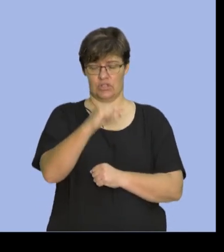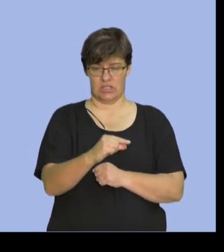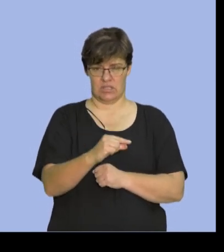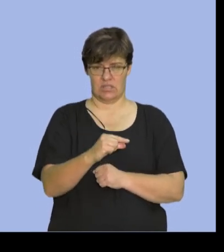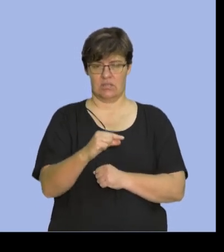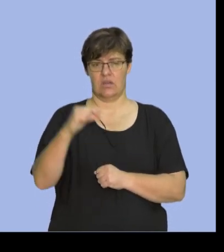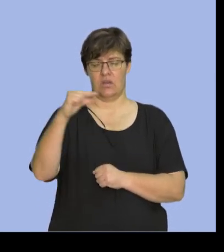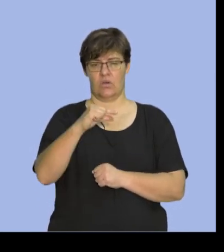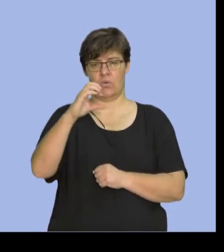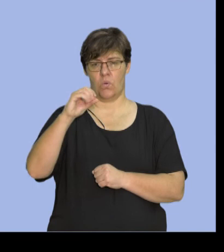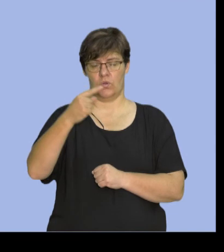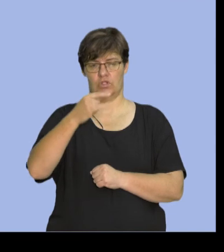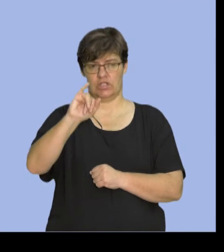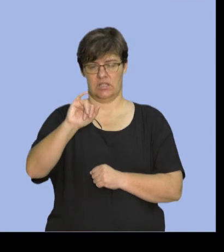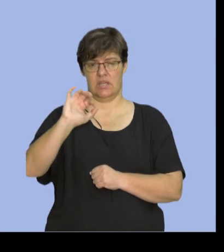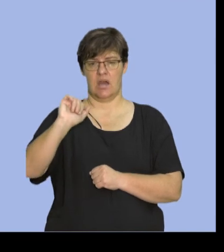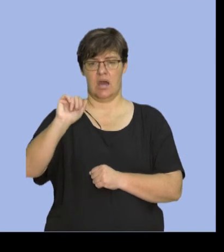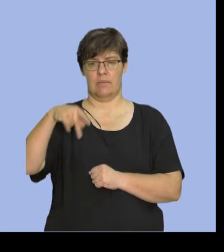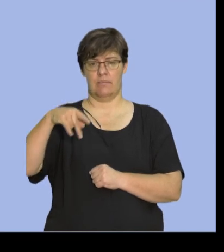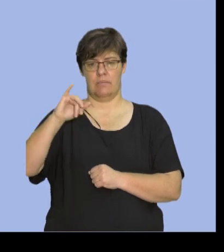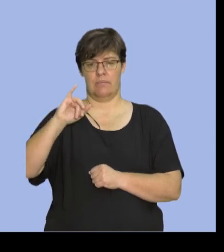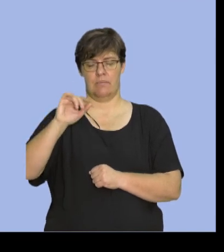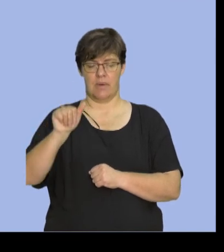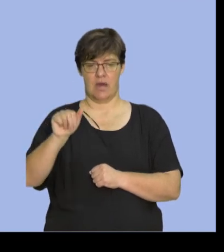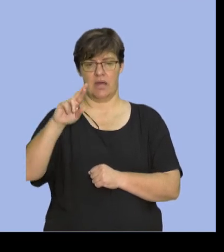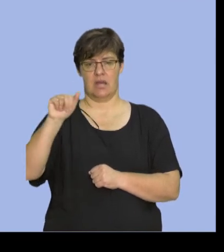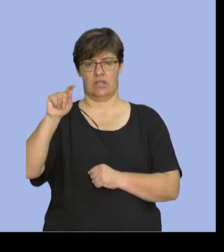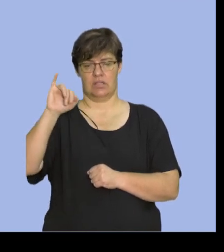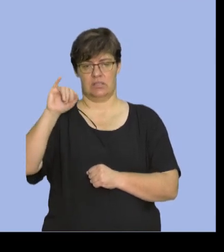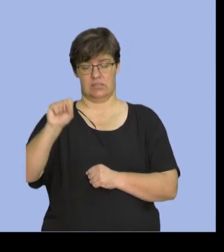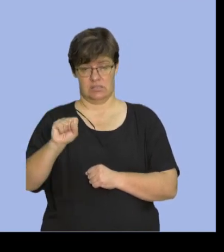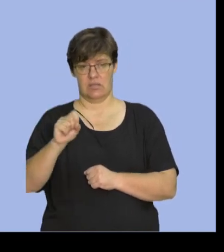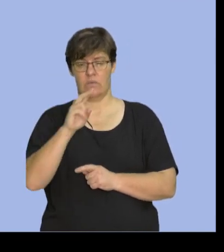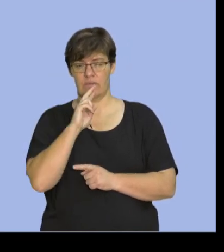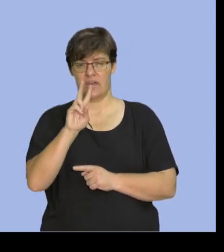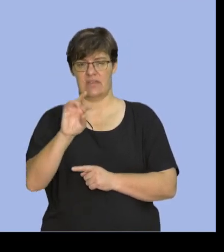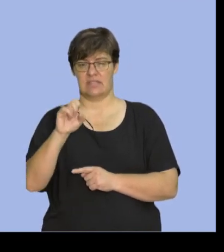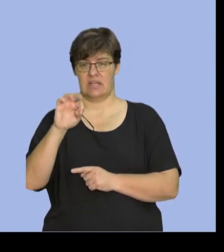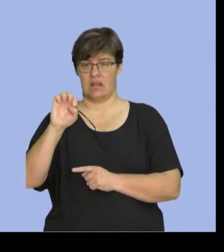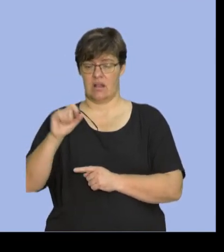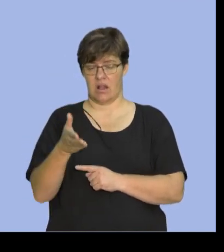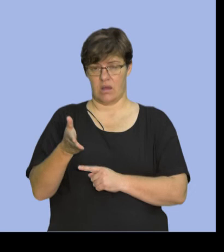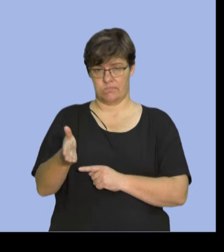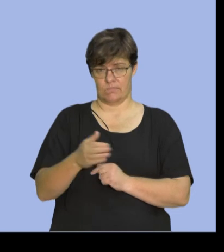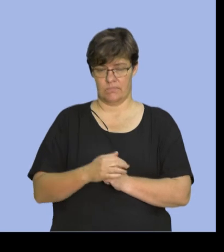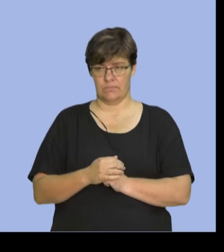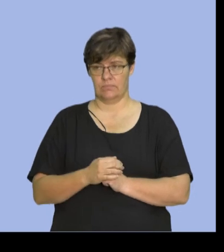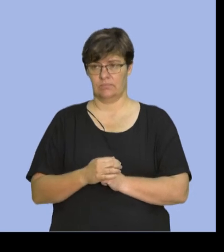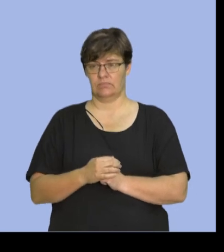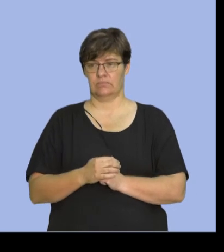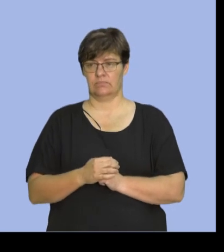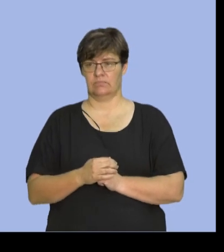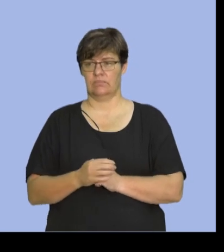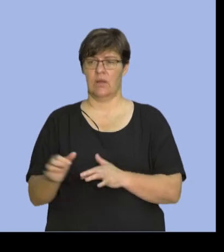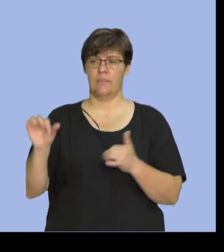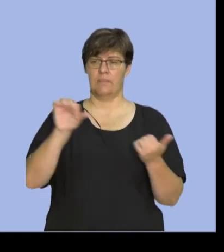Golgi apparatus. So that's the Golgi apparatus with the vesicle present in there. Okay, so if we go back